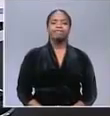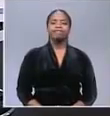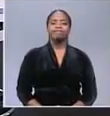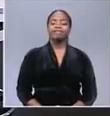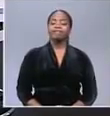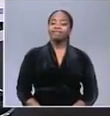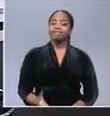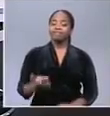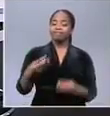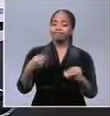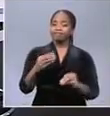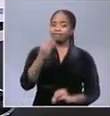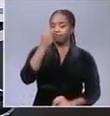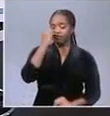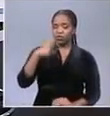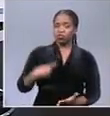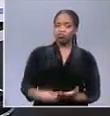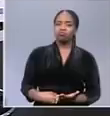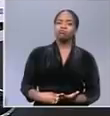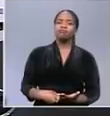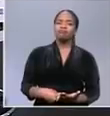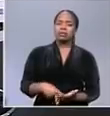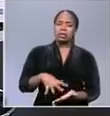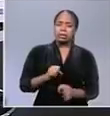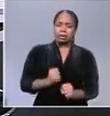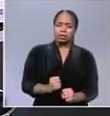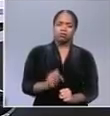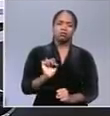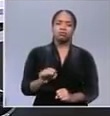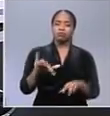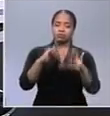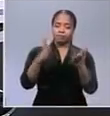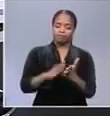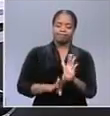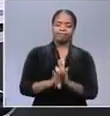And in your business news, the rand has remained under pressure today amid global growth